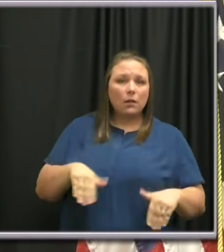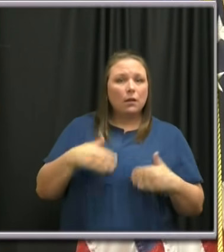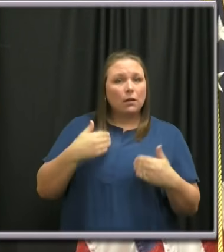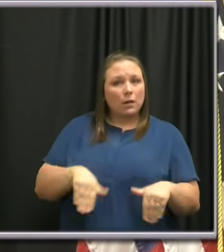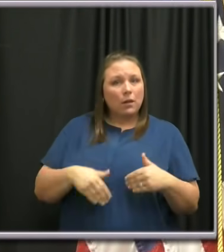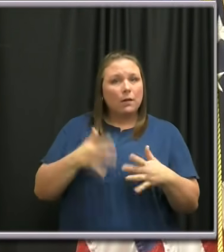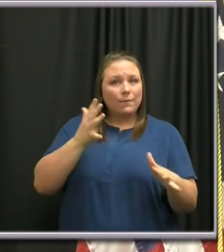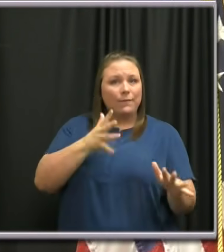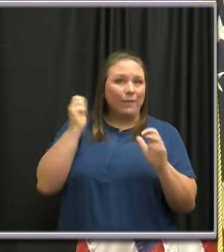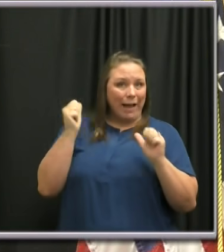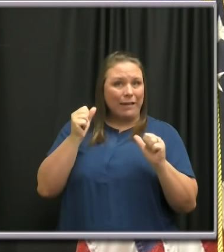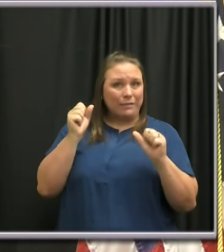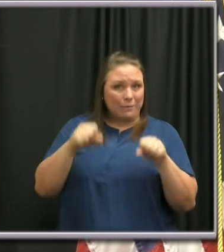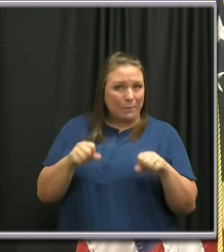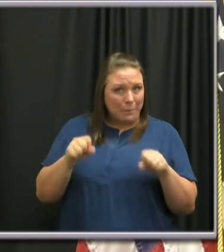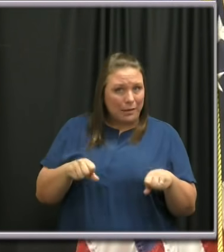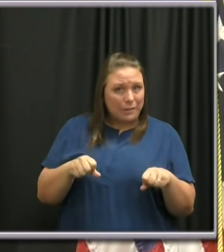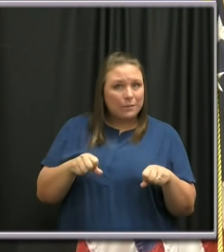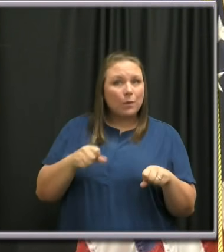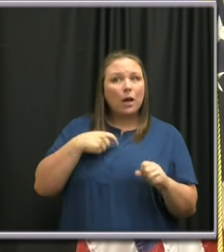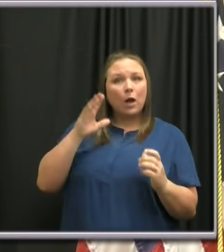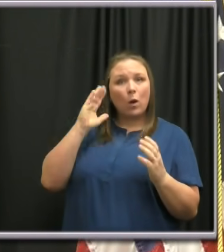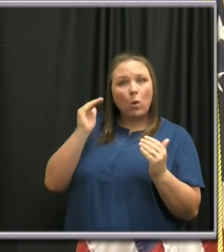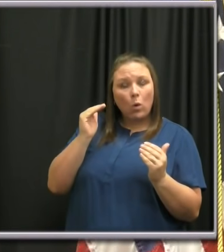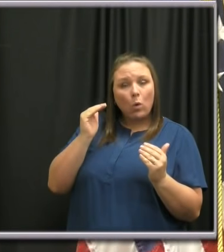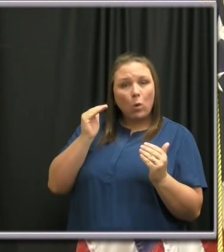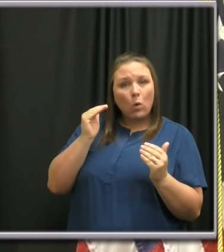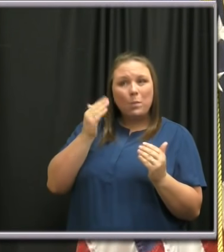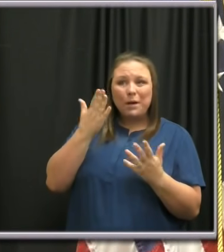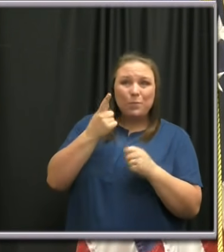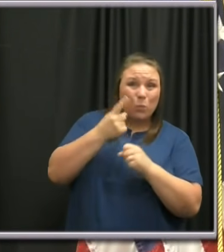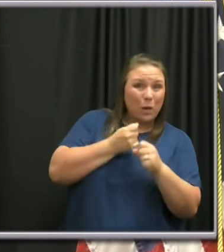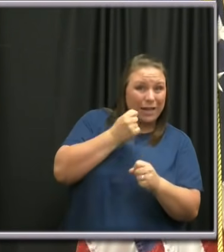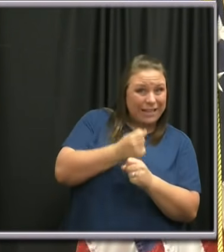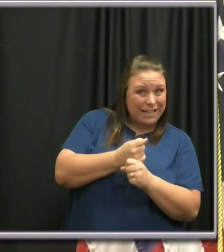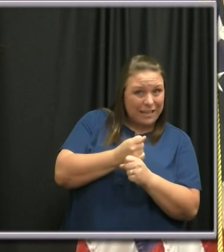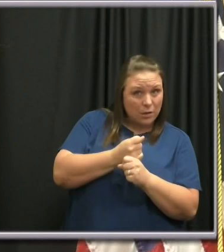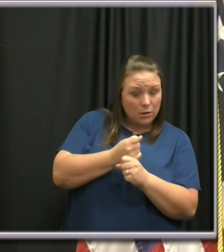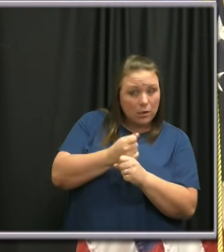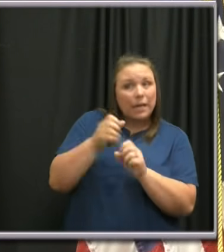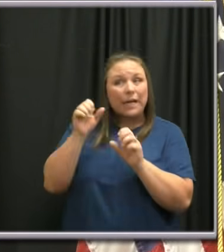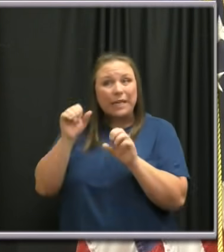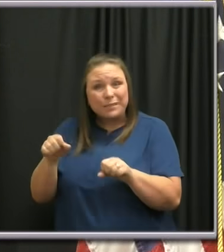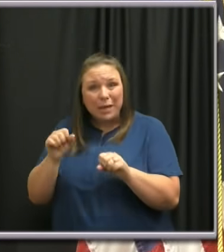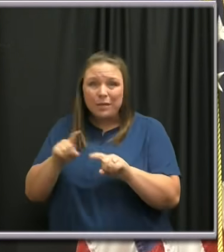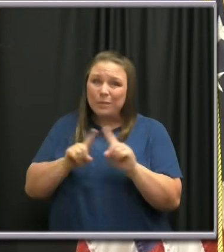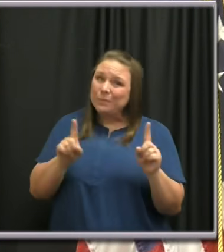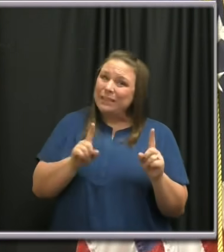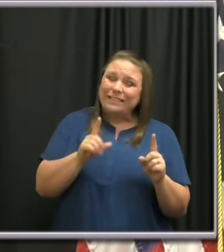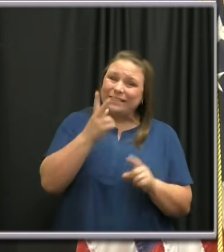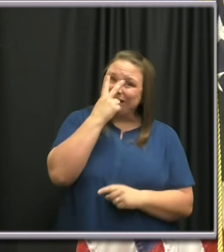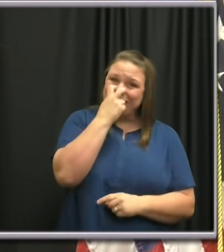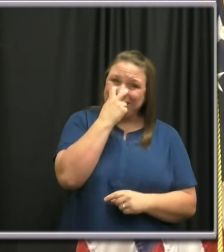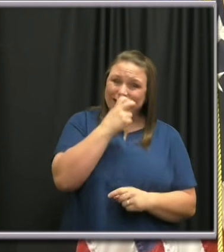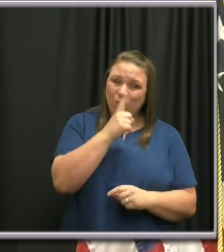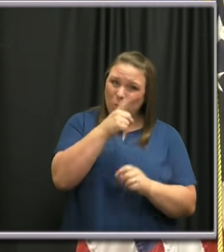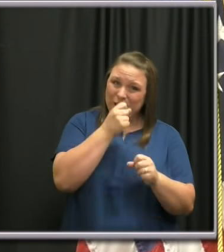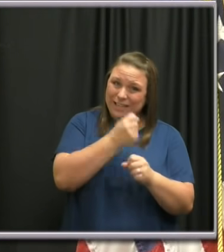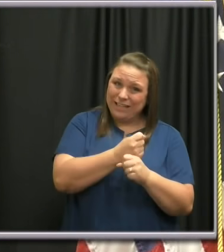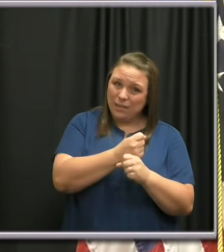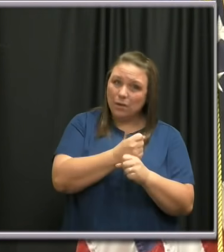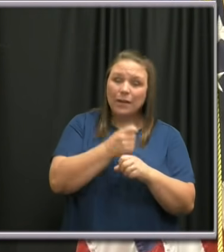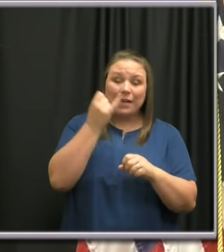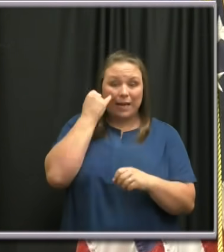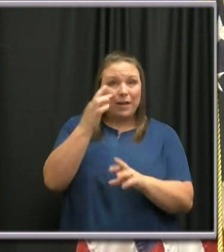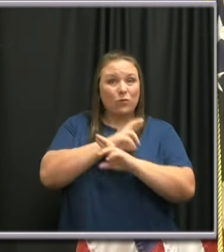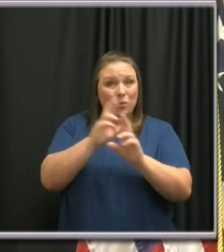for producing a vaccine, and I hope that it's going to be a year, and that's possible but not very likely. And even if a vaccine is